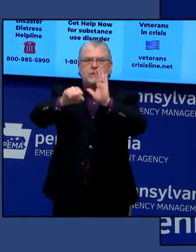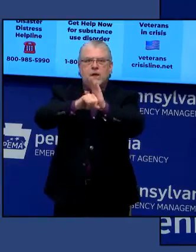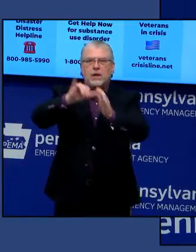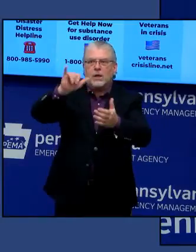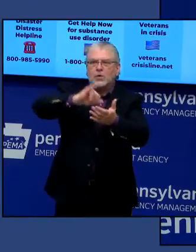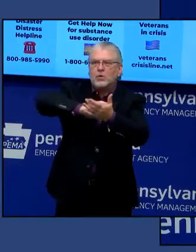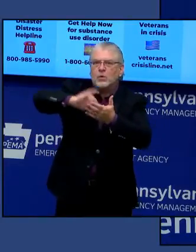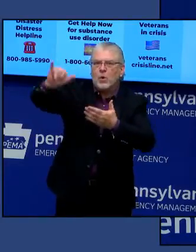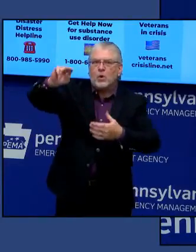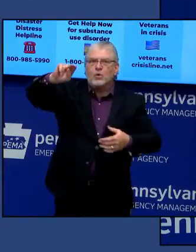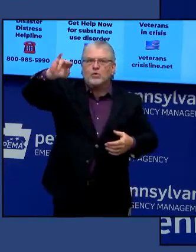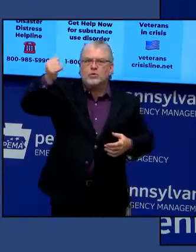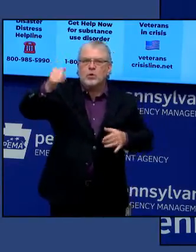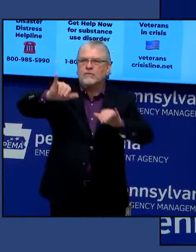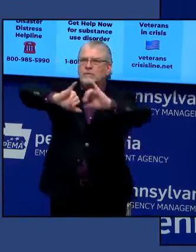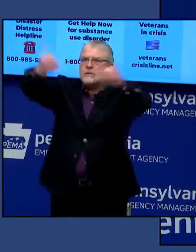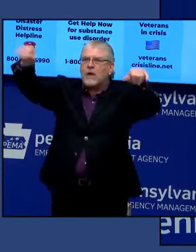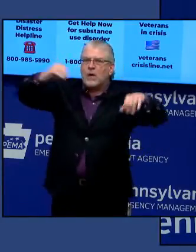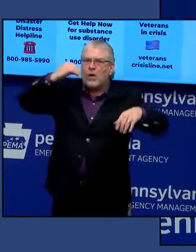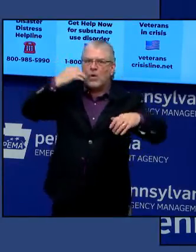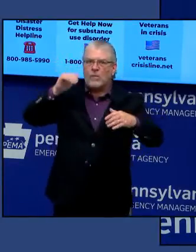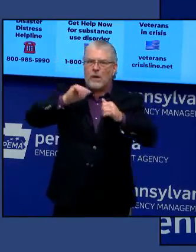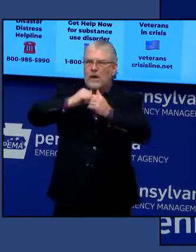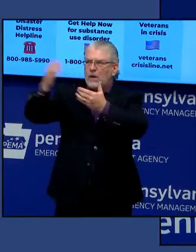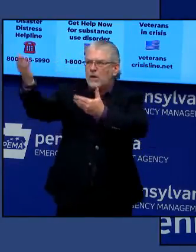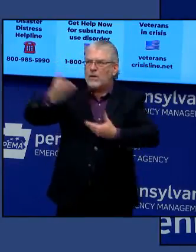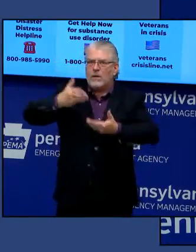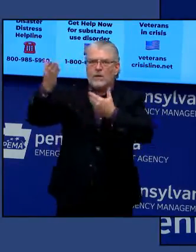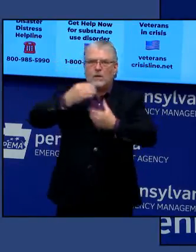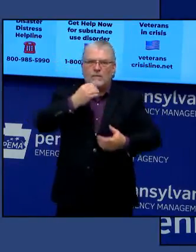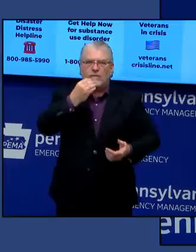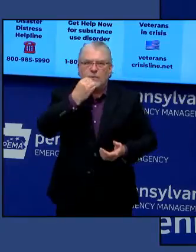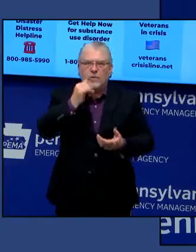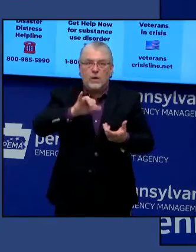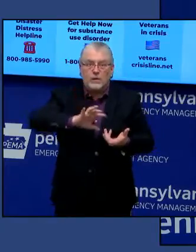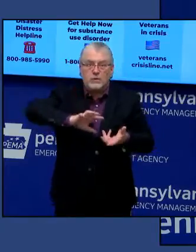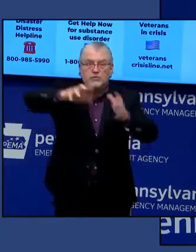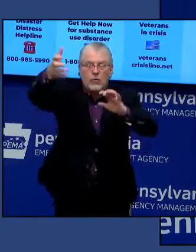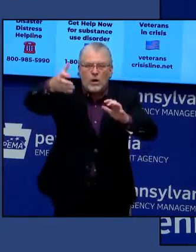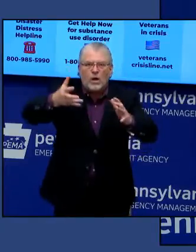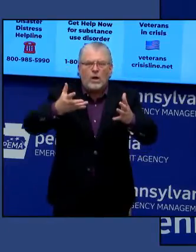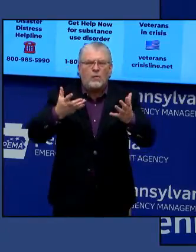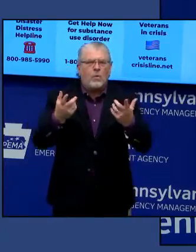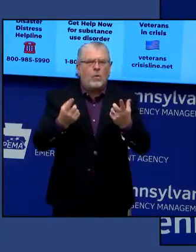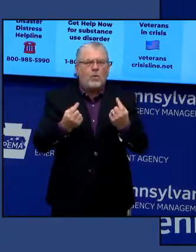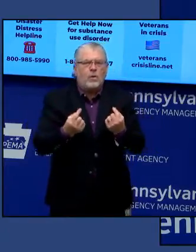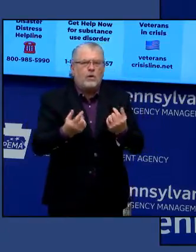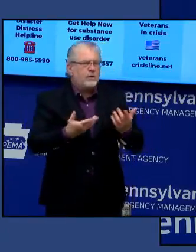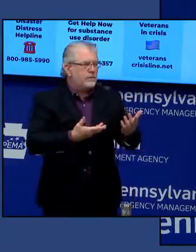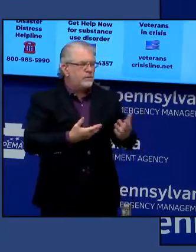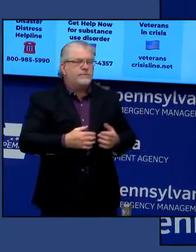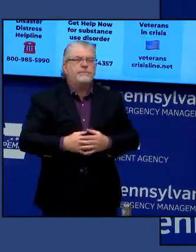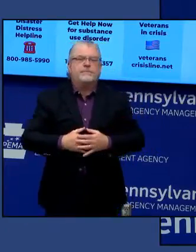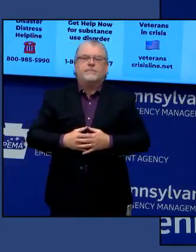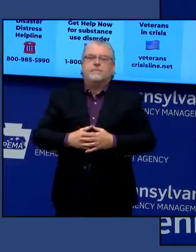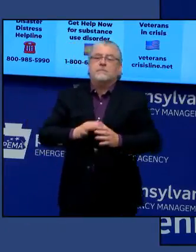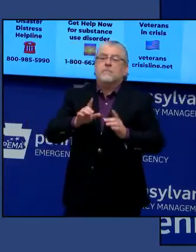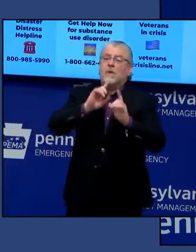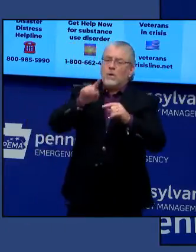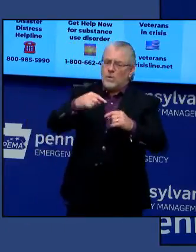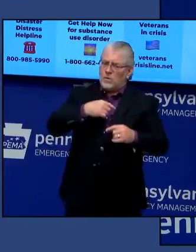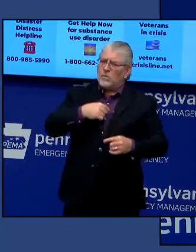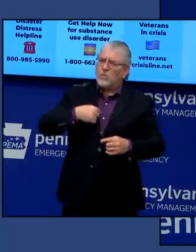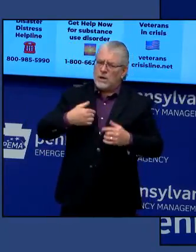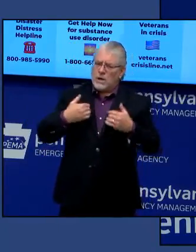in place for the long term? Well, there have been challenges to the food supply globally, nationally, regionally, and in